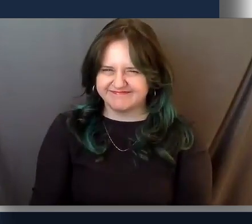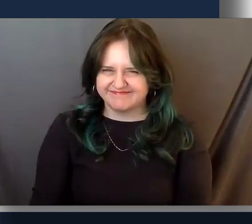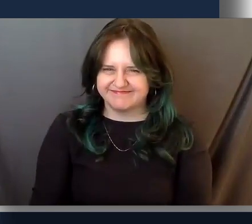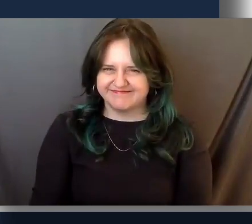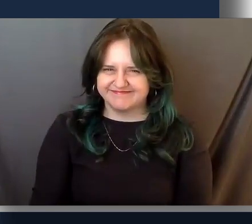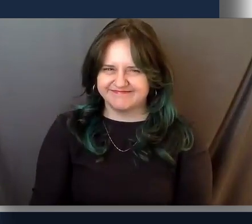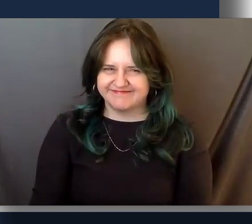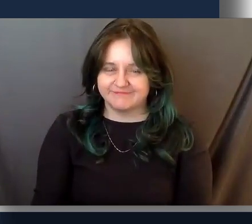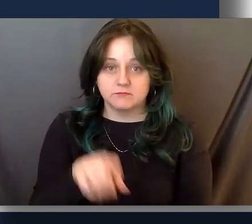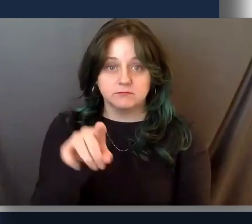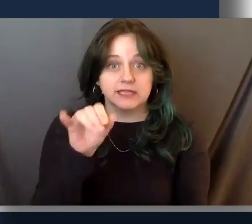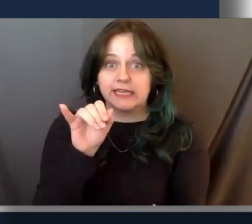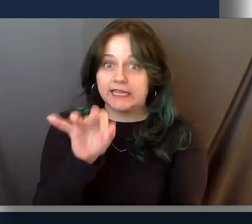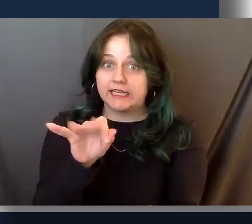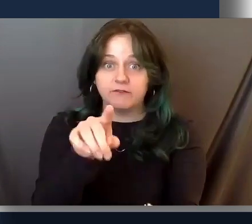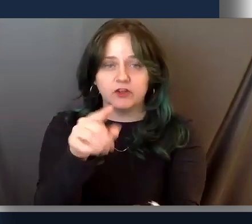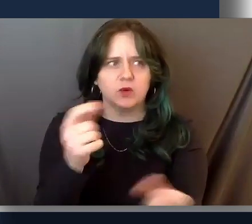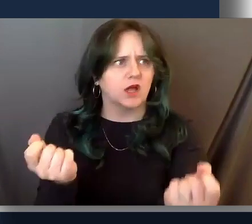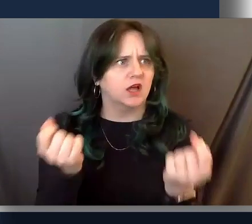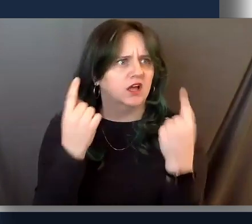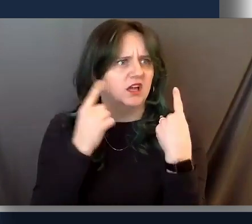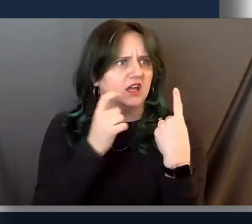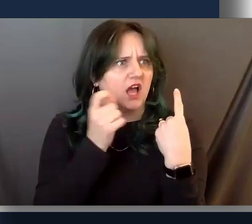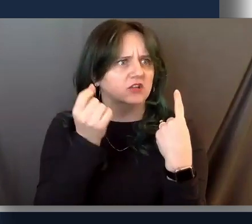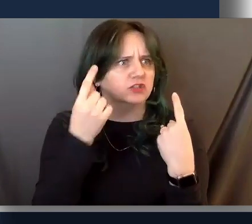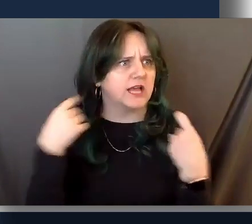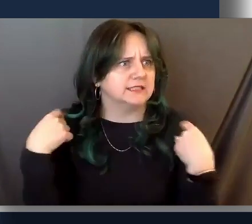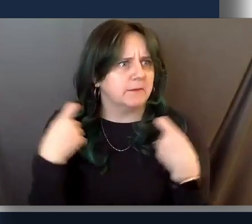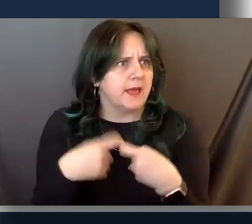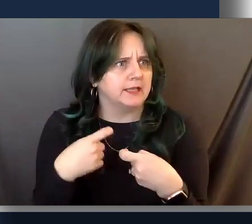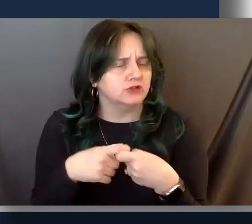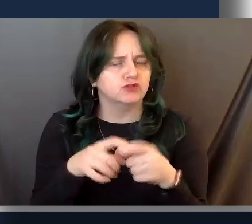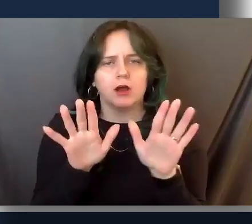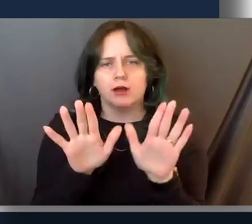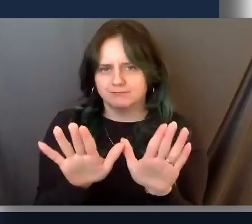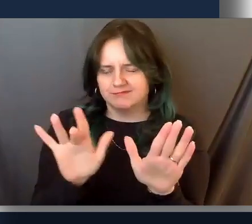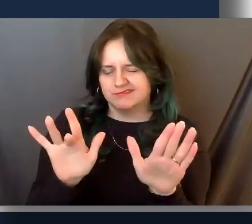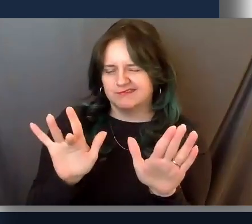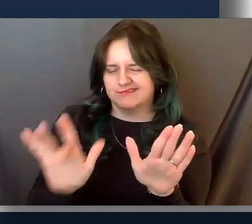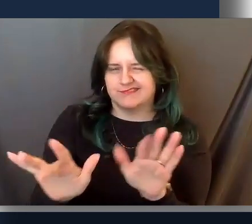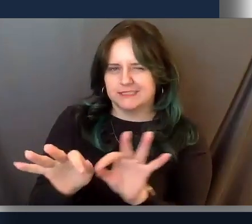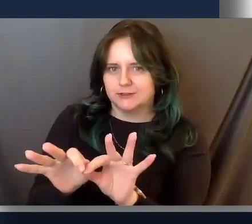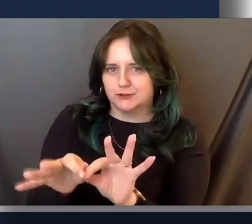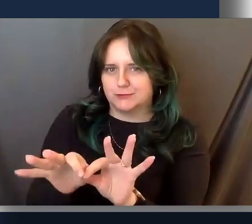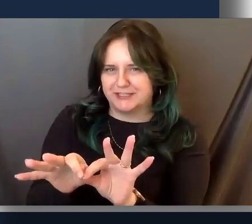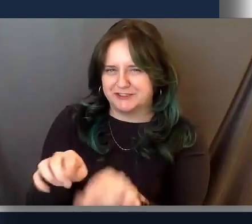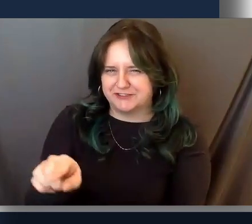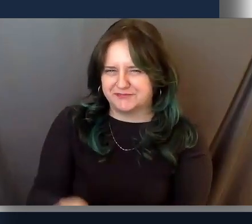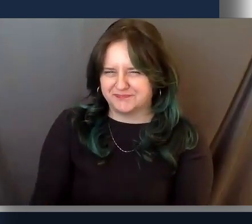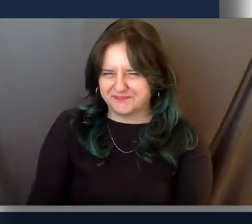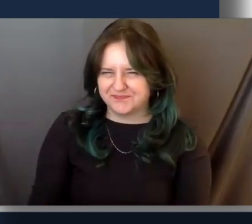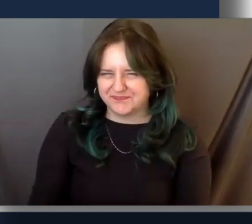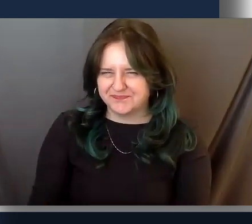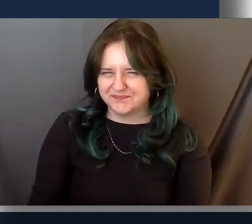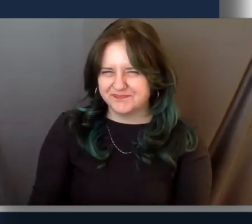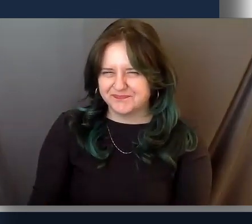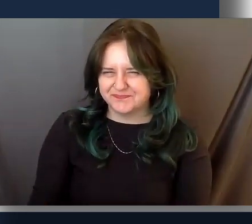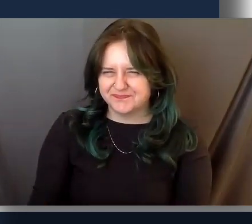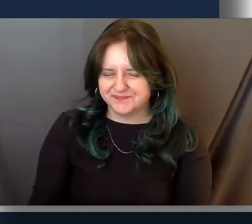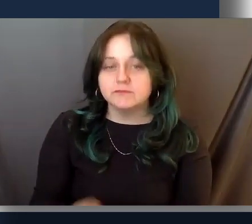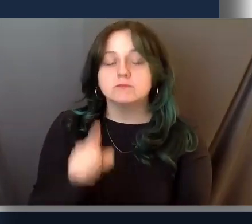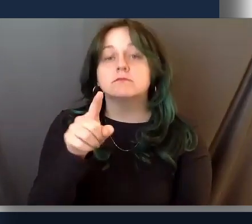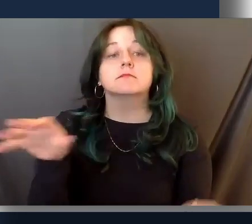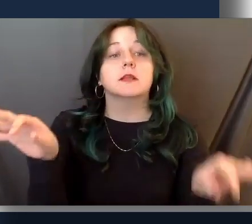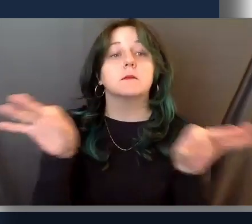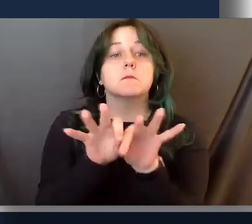If you did not understand what I just said in Spanish, please use the interpretation feature. To do that, please